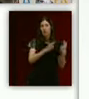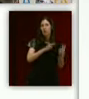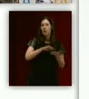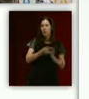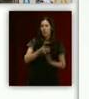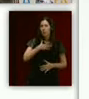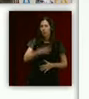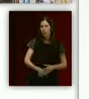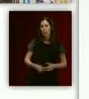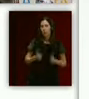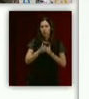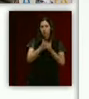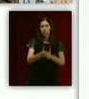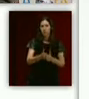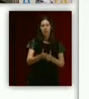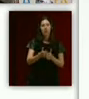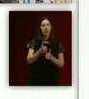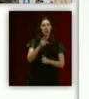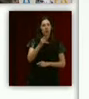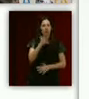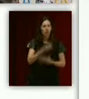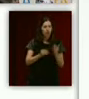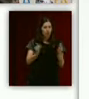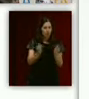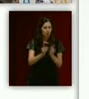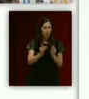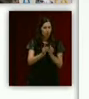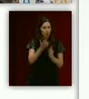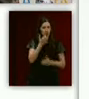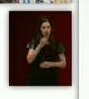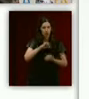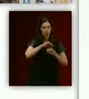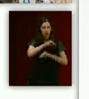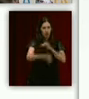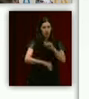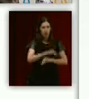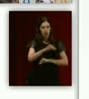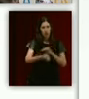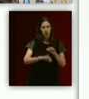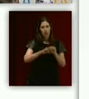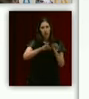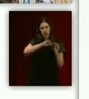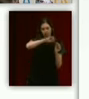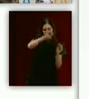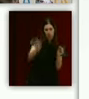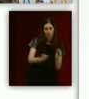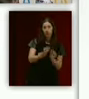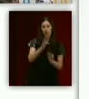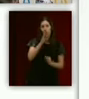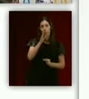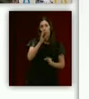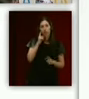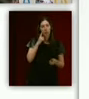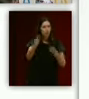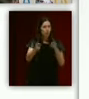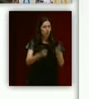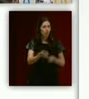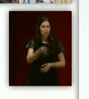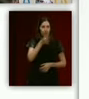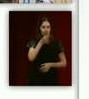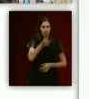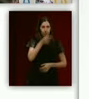that this is the system dynamics, and it shows the support provided by the system. There's a tiny error that we can see